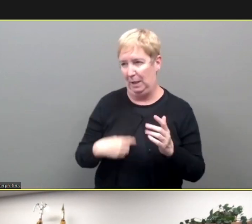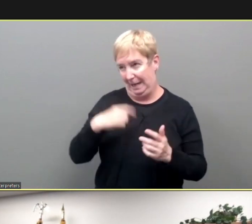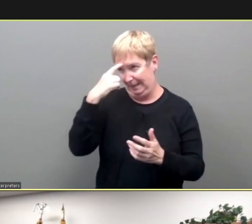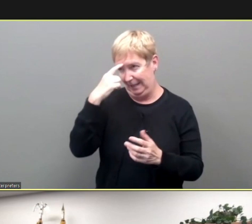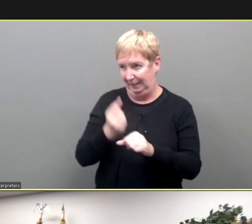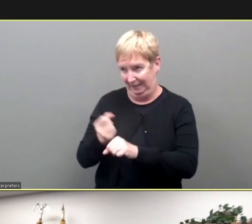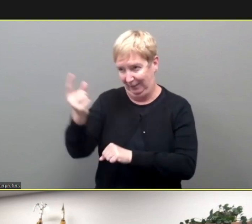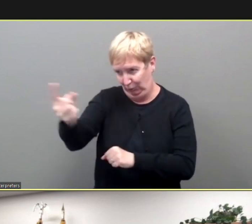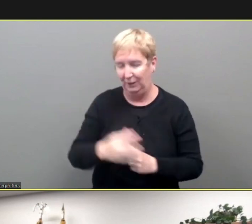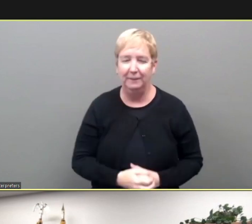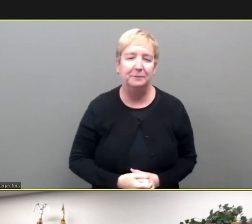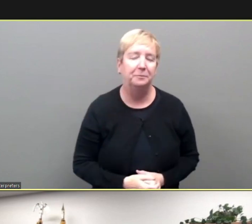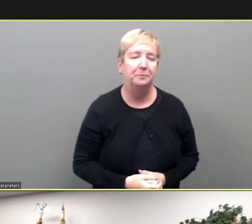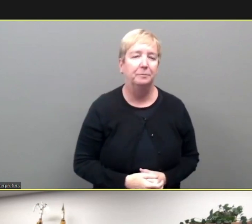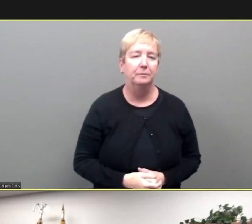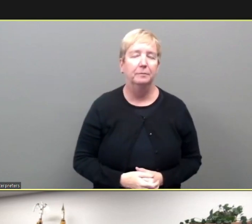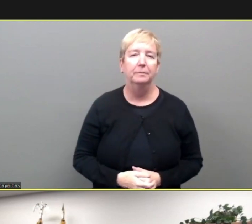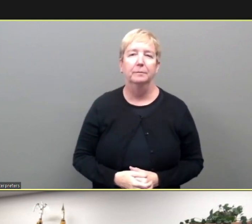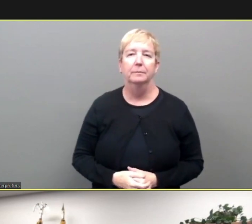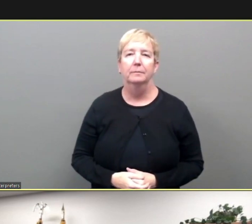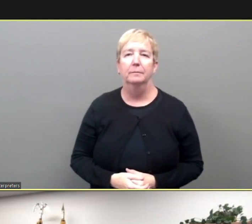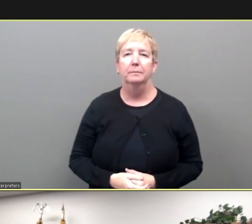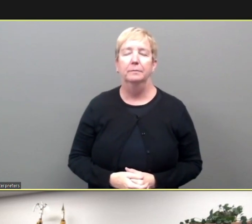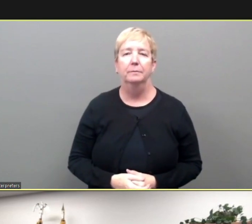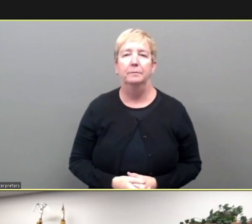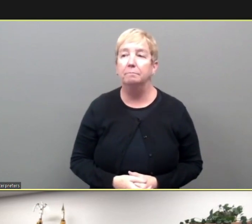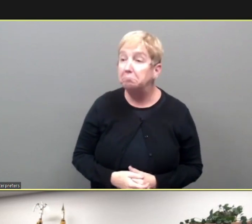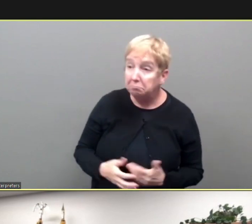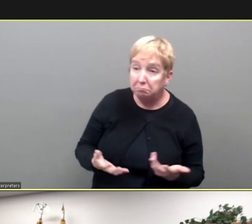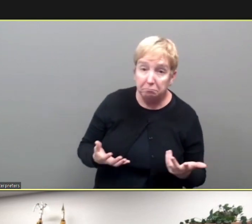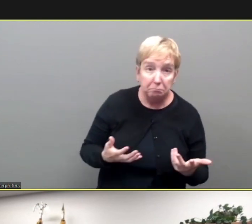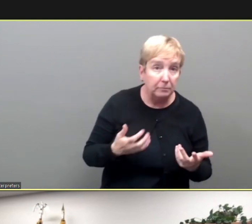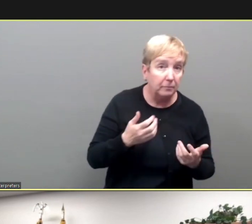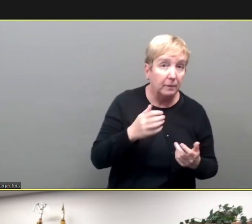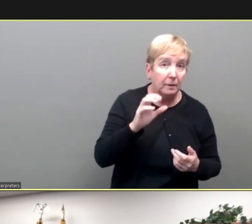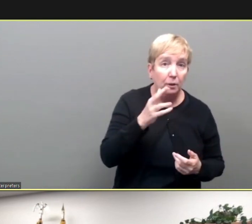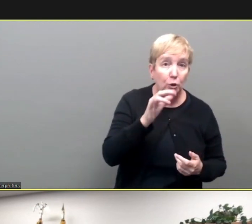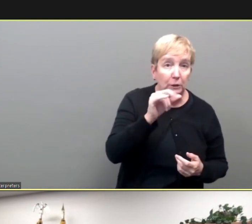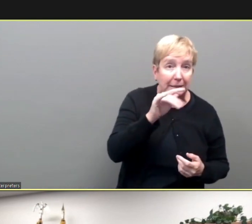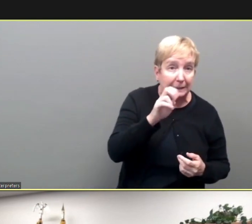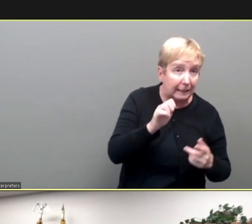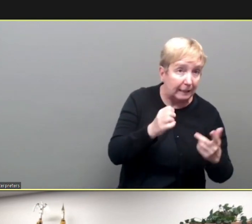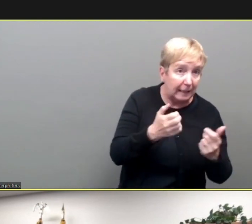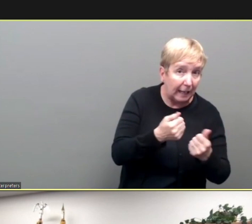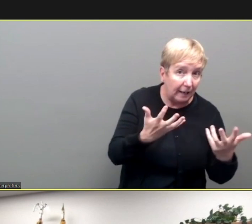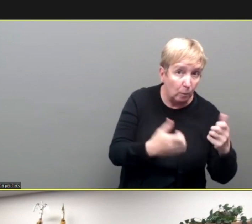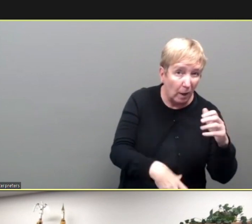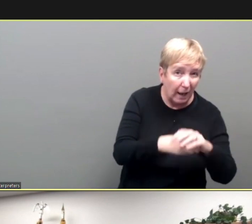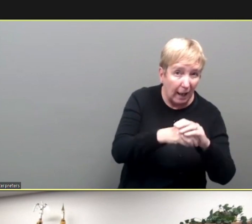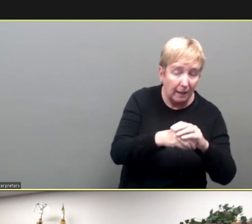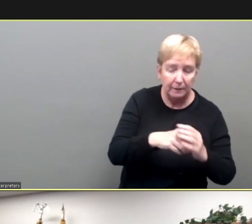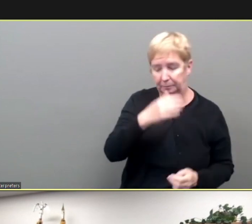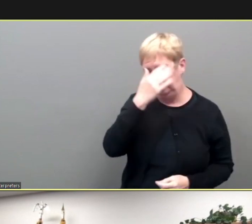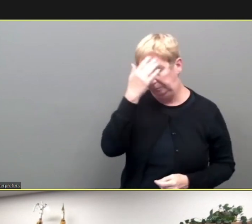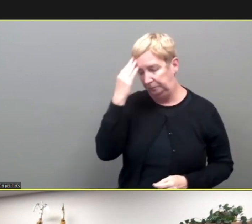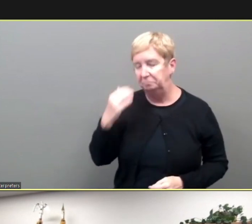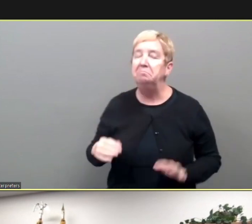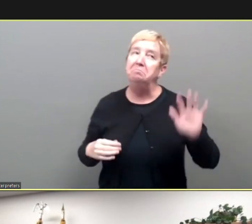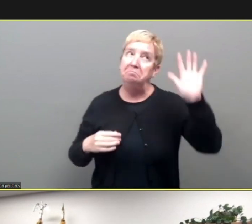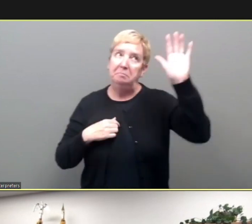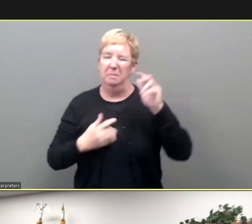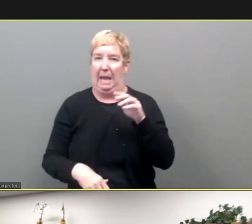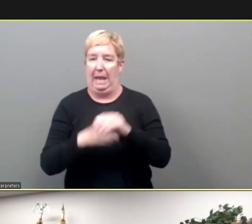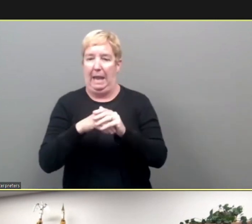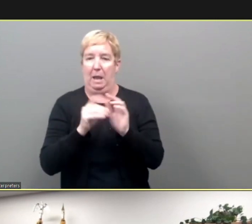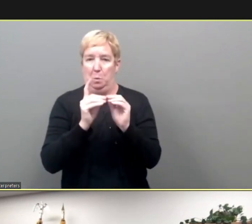give you my opinion, as will Christine and Laura. Thanks. Anything else to add, Christine? Oh, well, I was just going to say